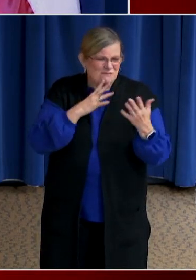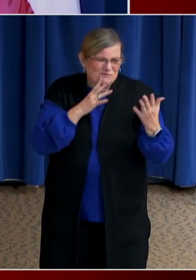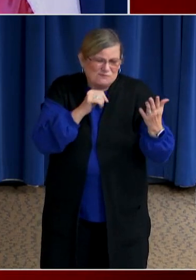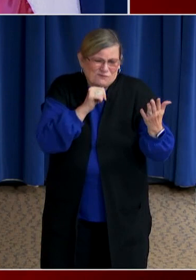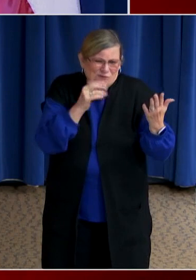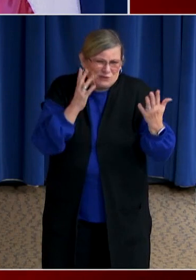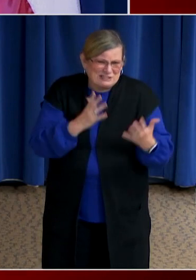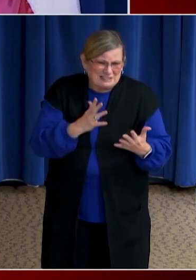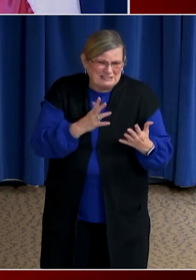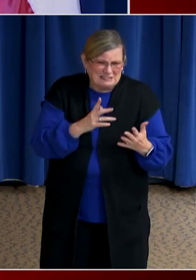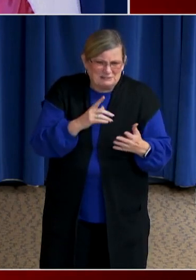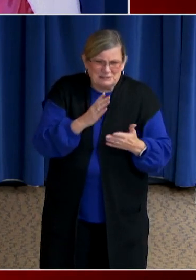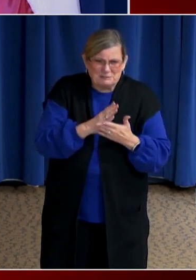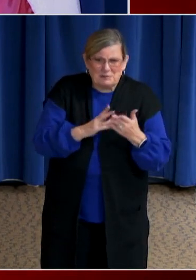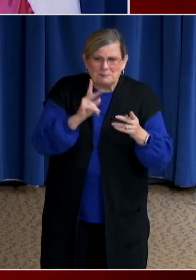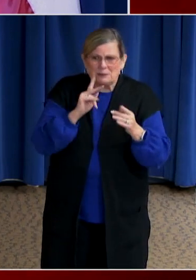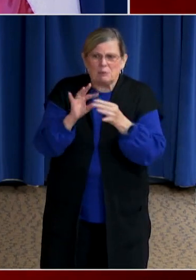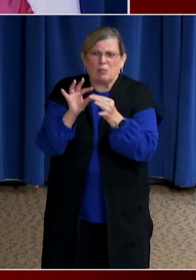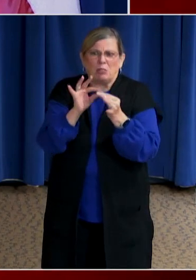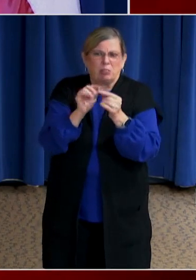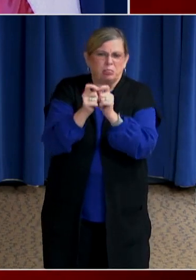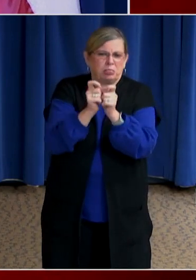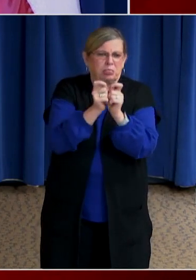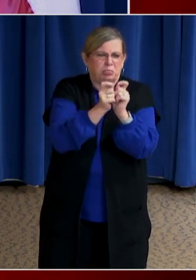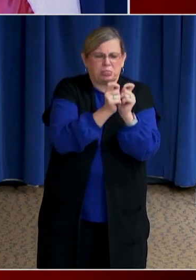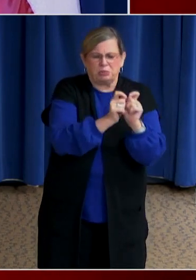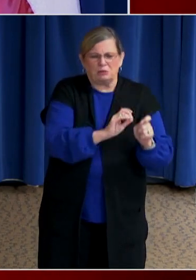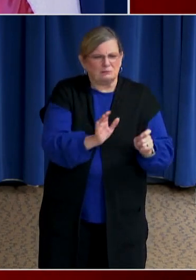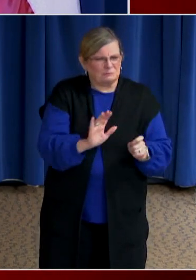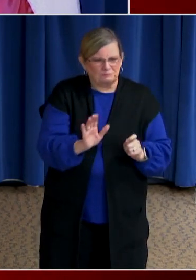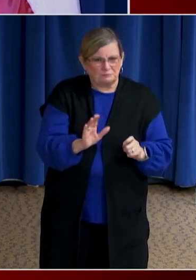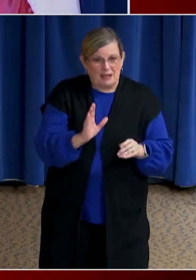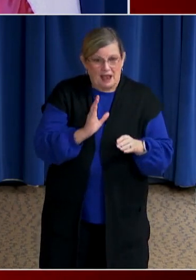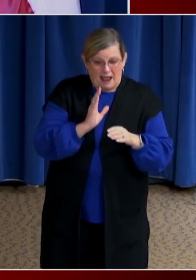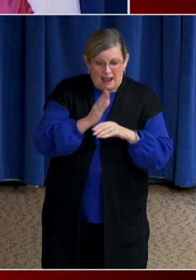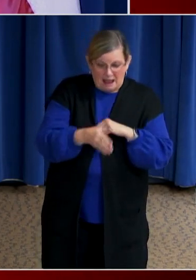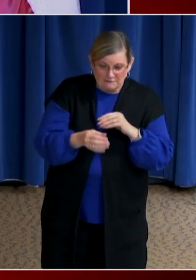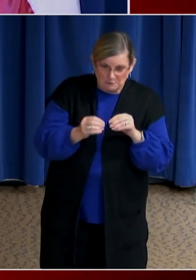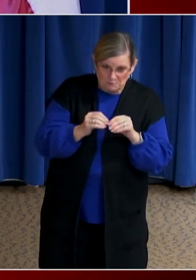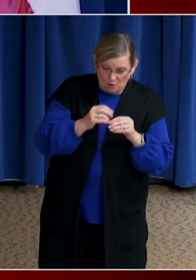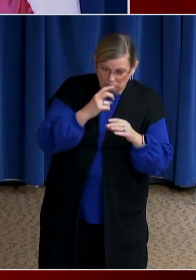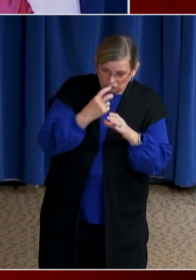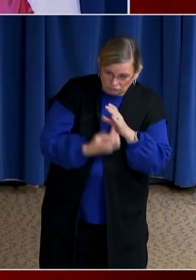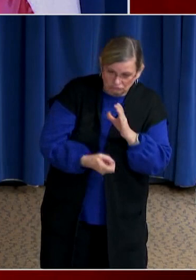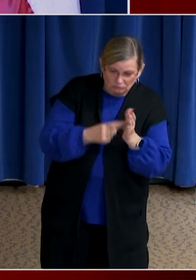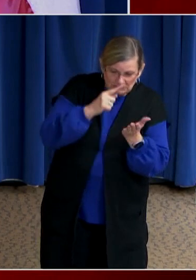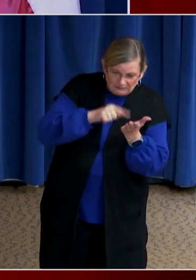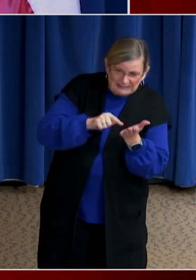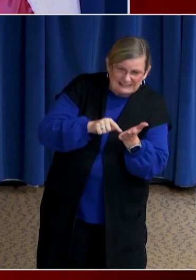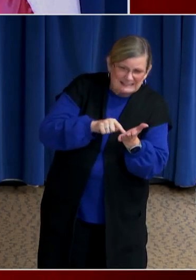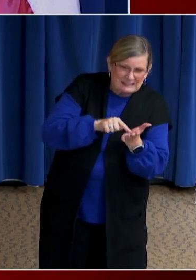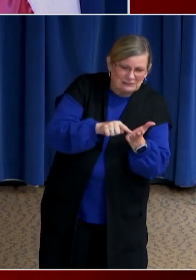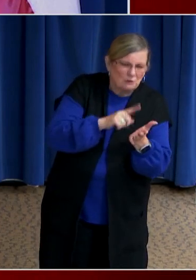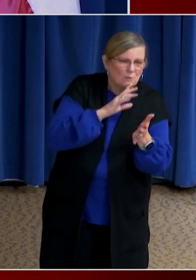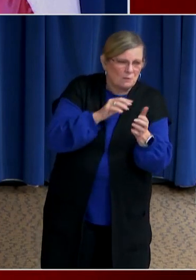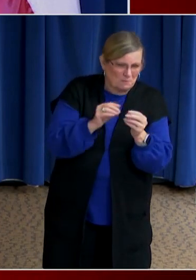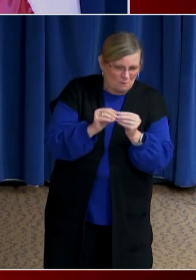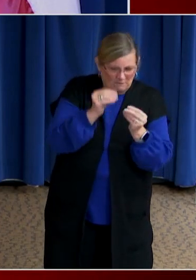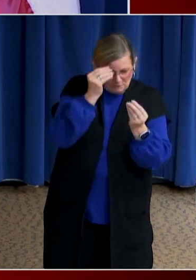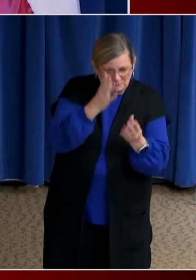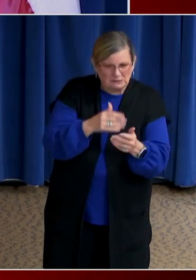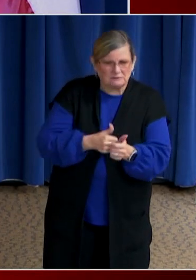changes. So all I can say is after more extensive investigation, with the victims of the crime, we don't